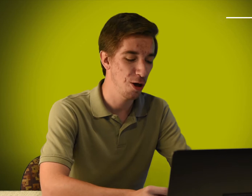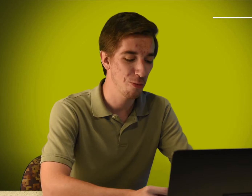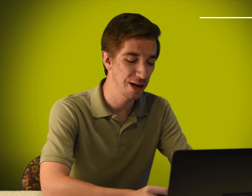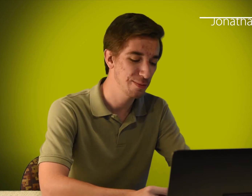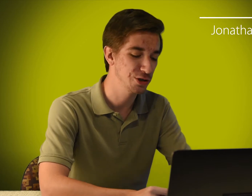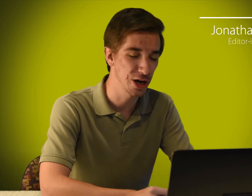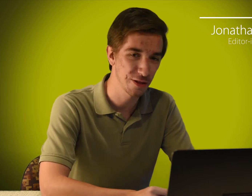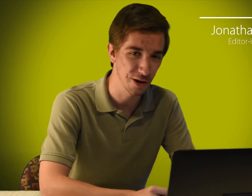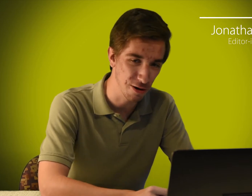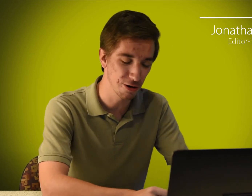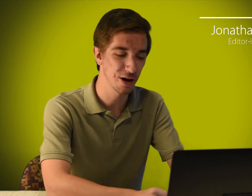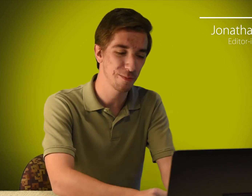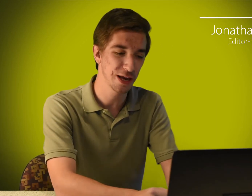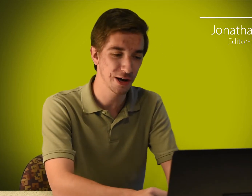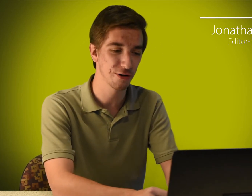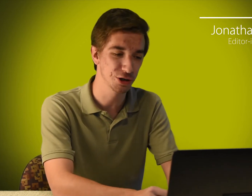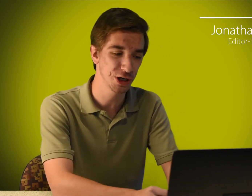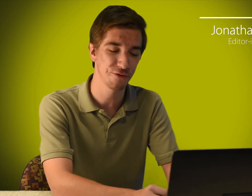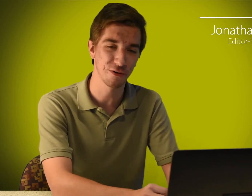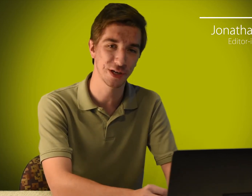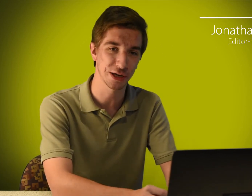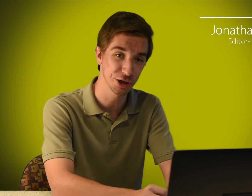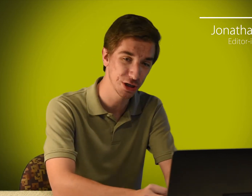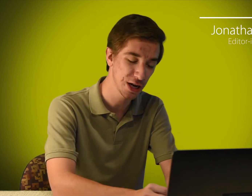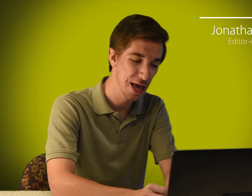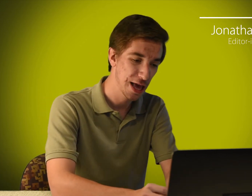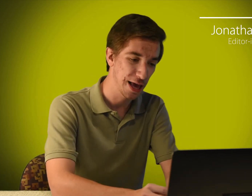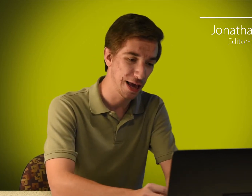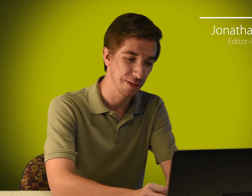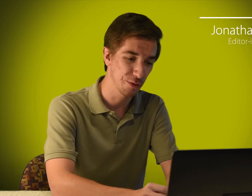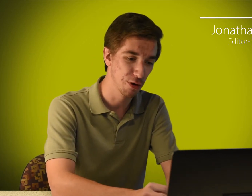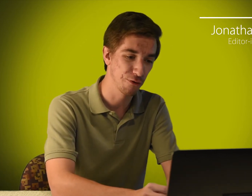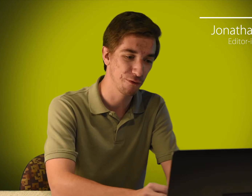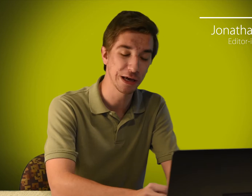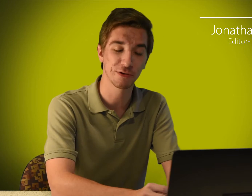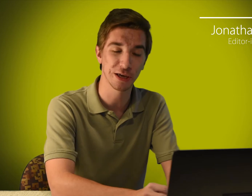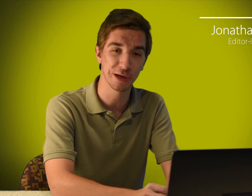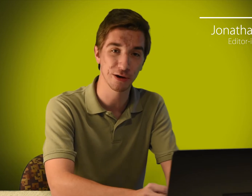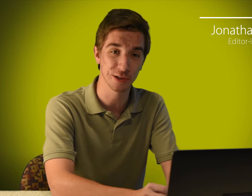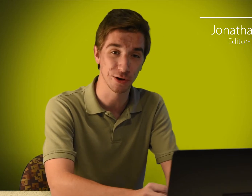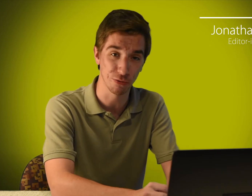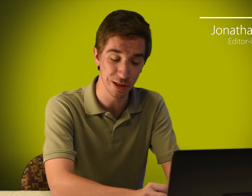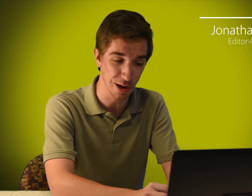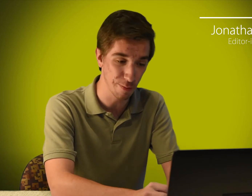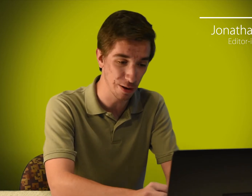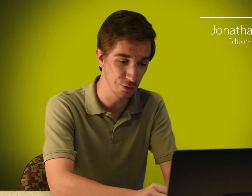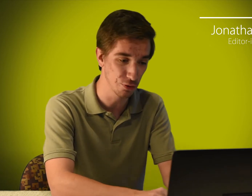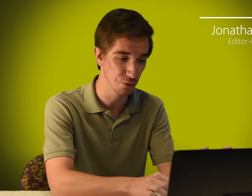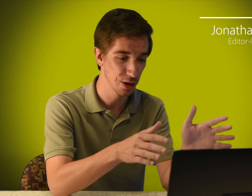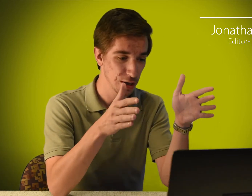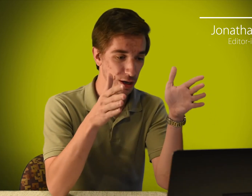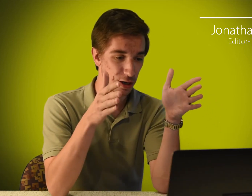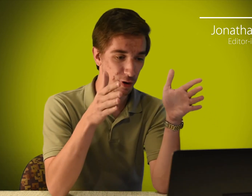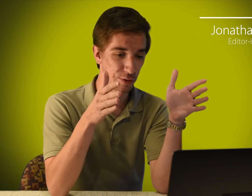Hello, my name is Jonathan Carter. I'm the editor-in-chief of Technician, and the wonderful video team here has told me that I'm about